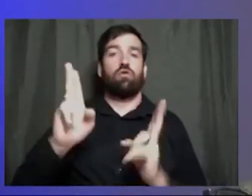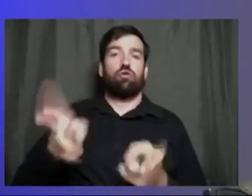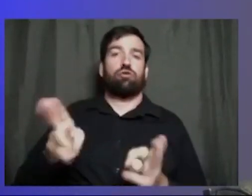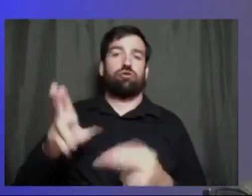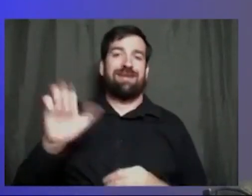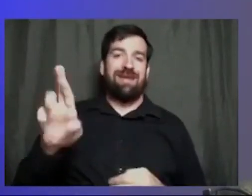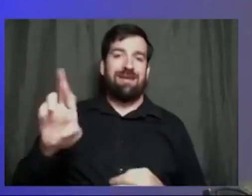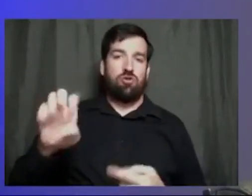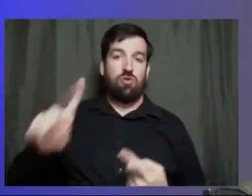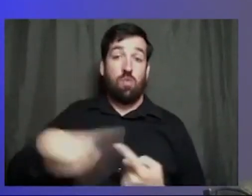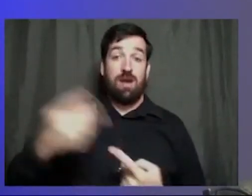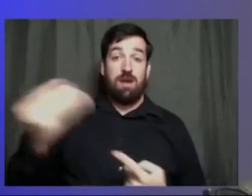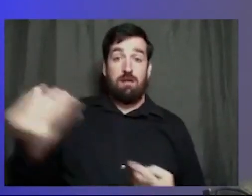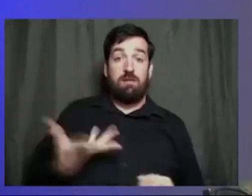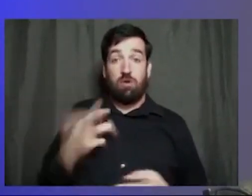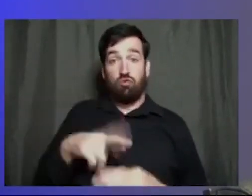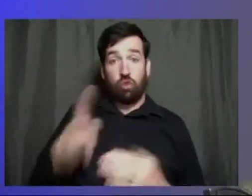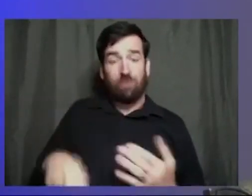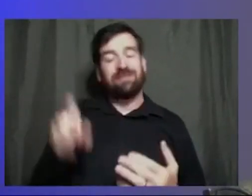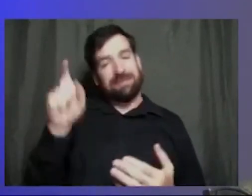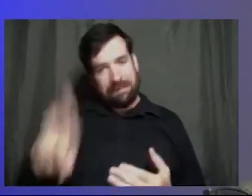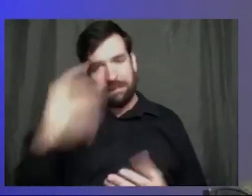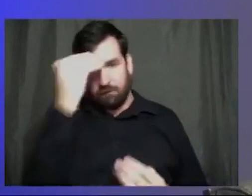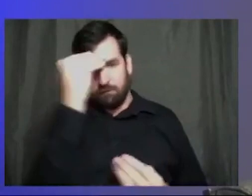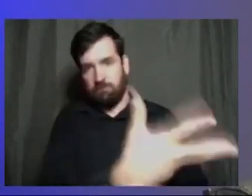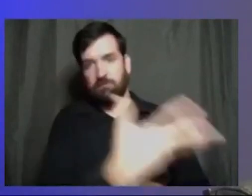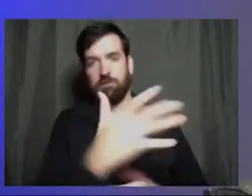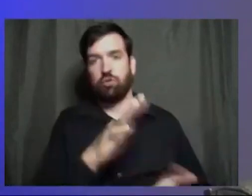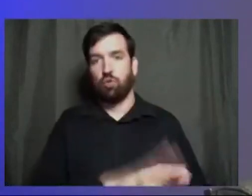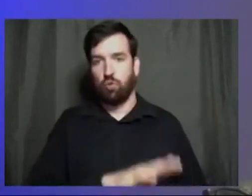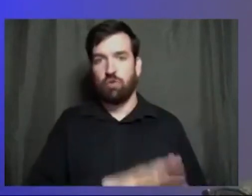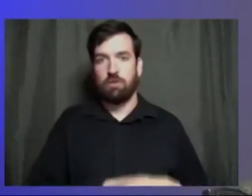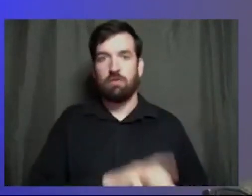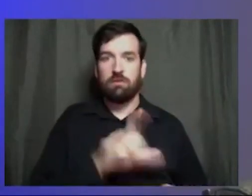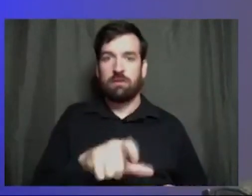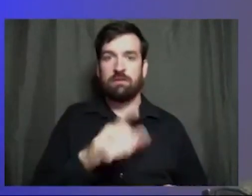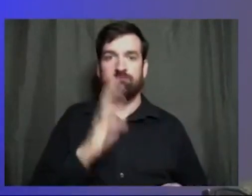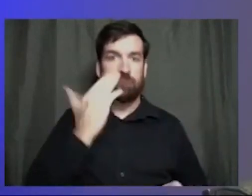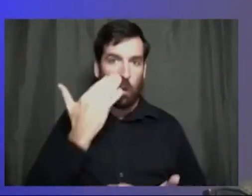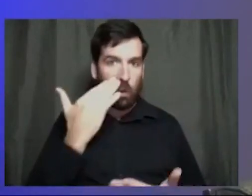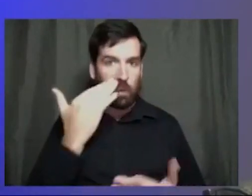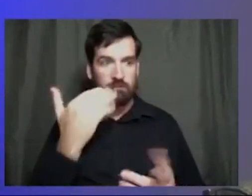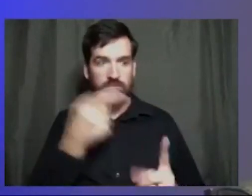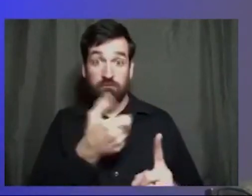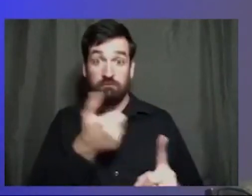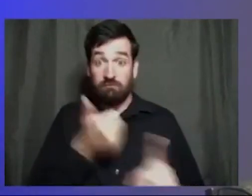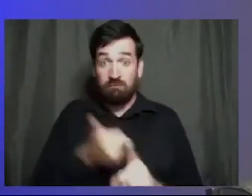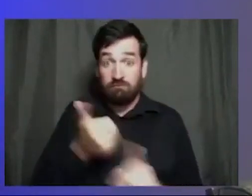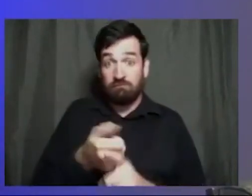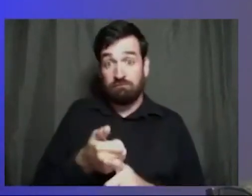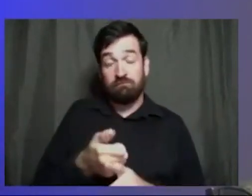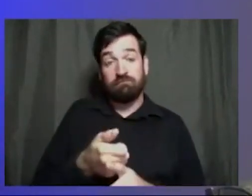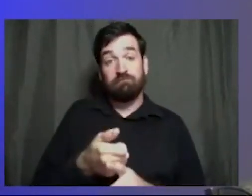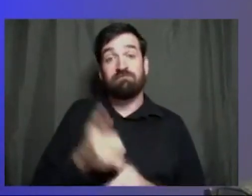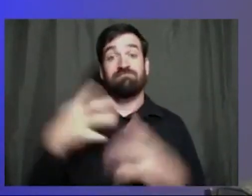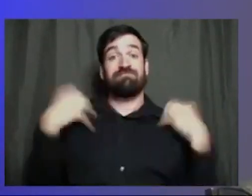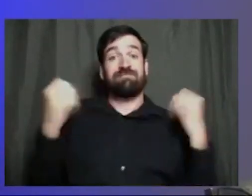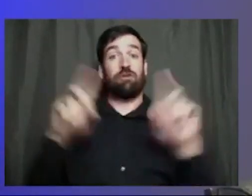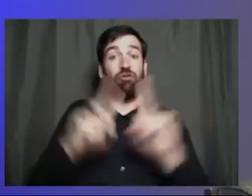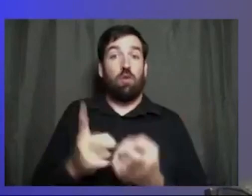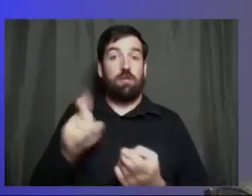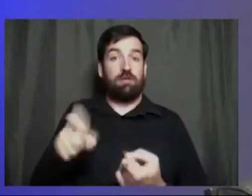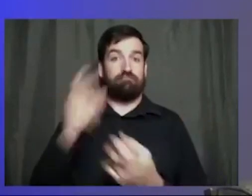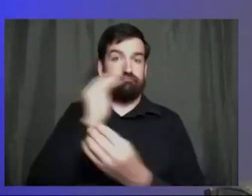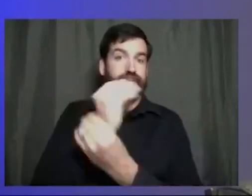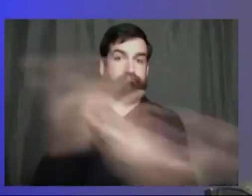you really do need to notify the school. You need to let them know your child's positive. You should also be notified by the health department because every positive case